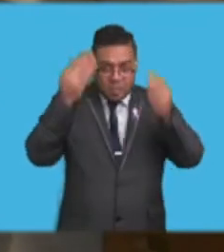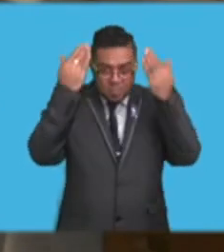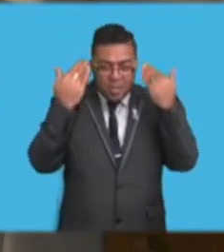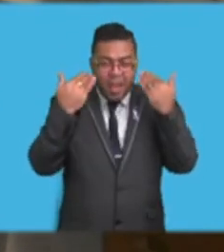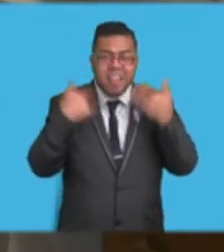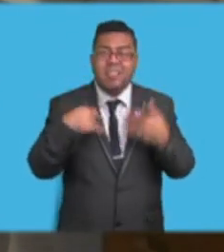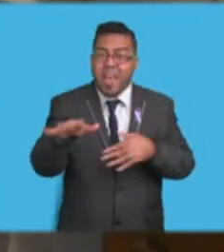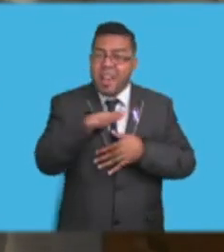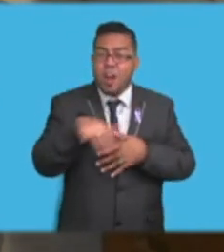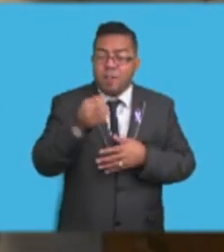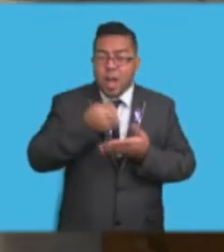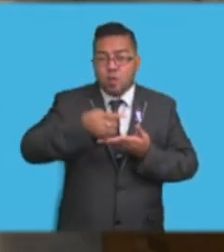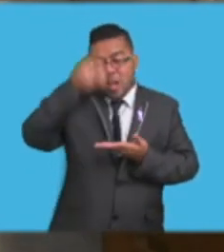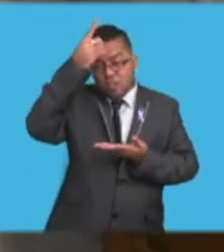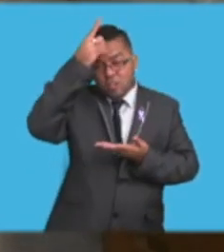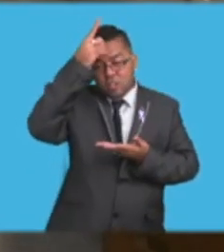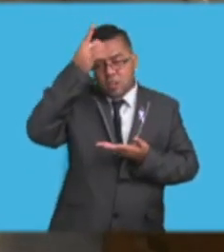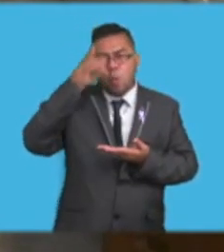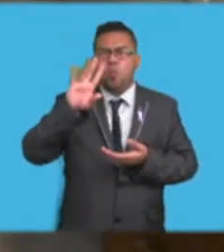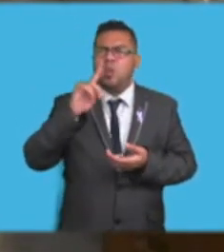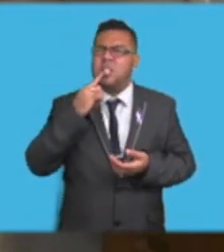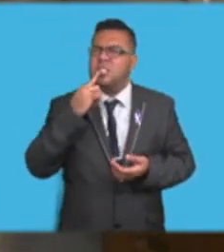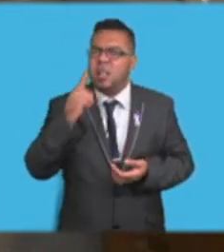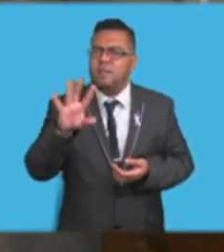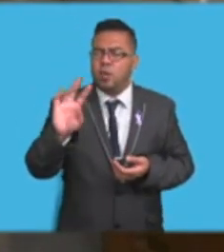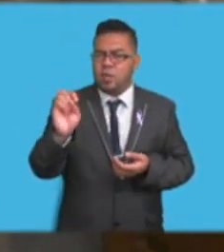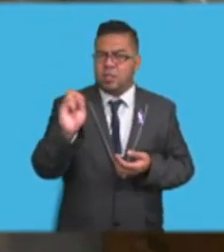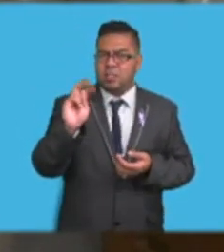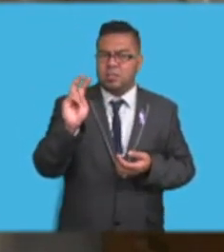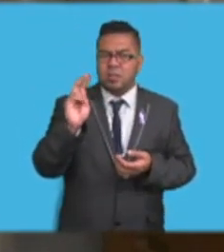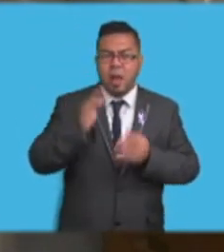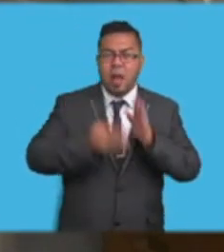the area of education, we can say that the secondary school retention rate for females is higher